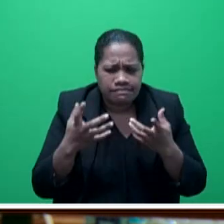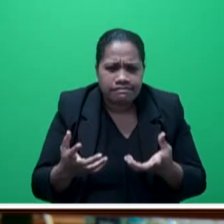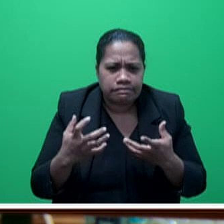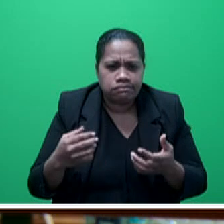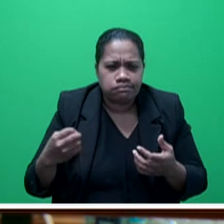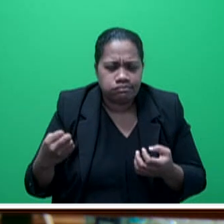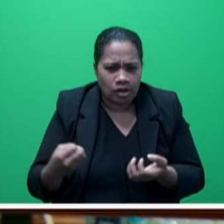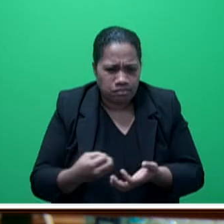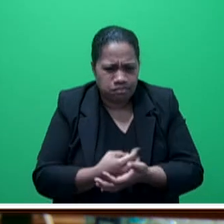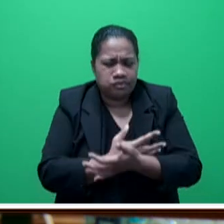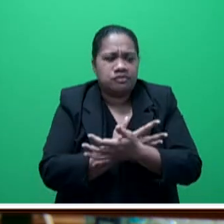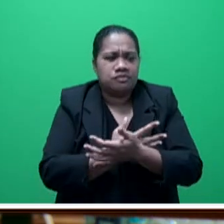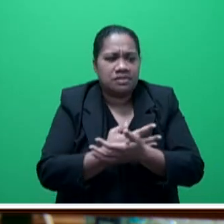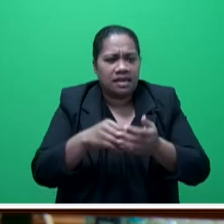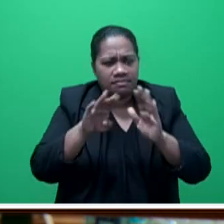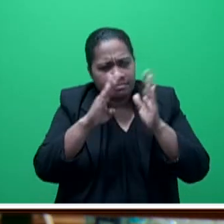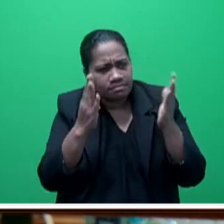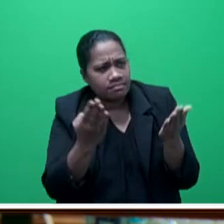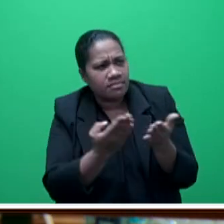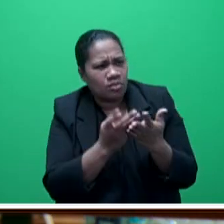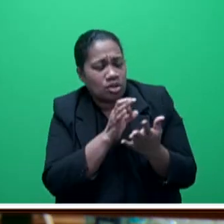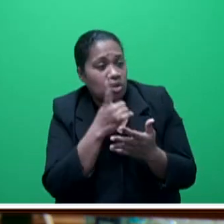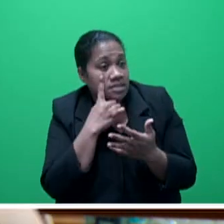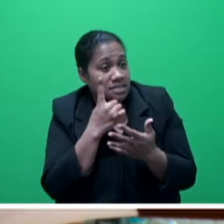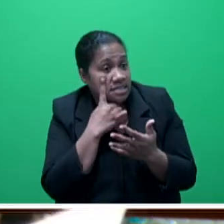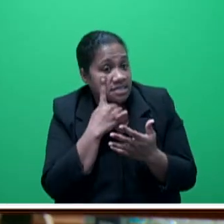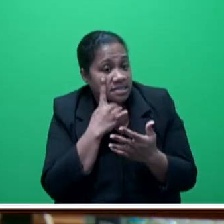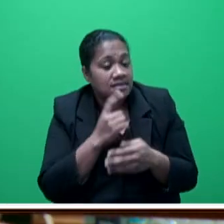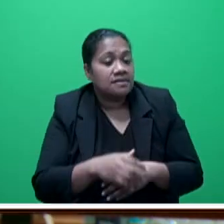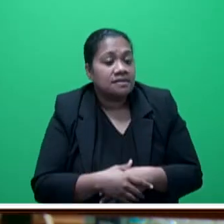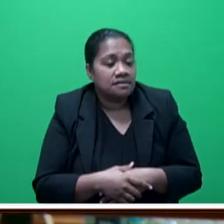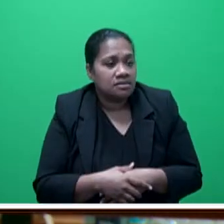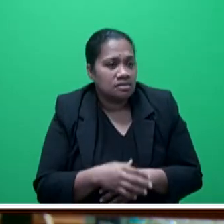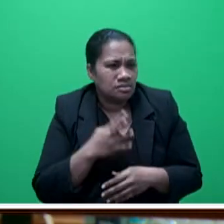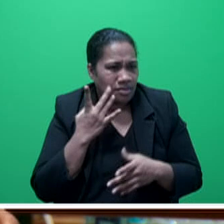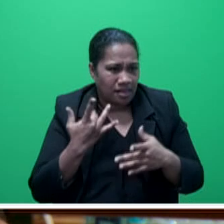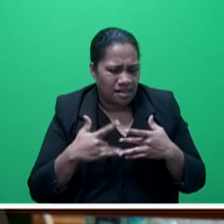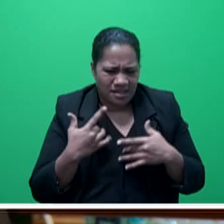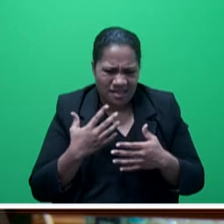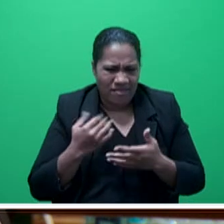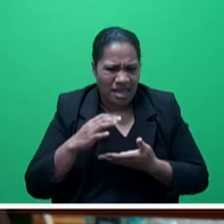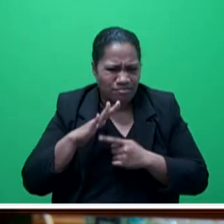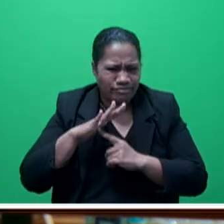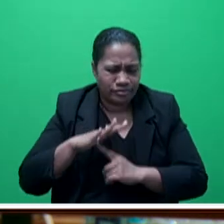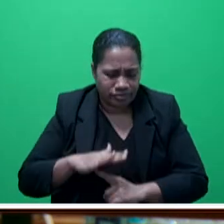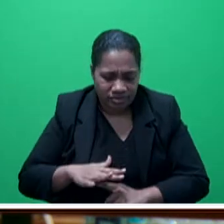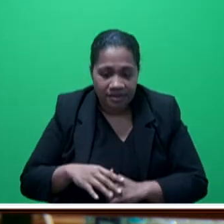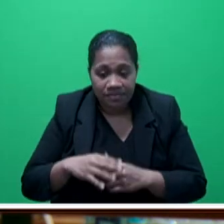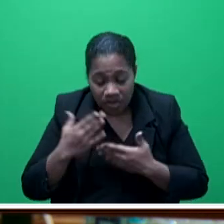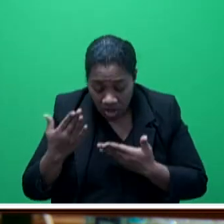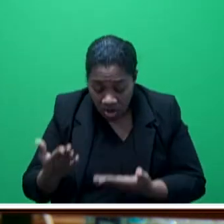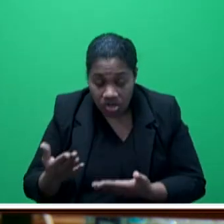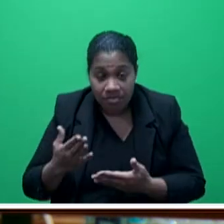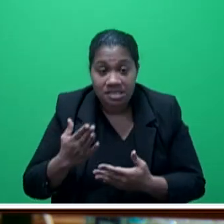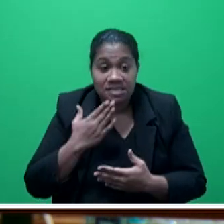a recession not seen since the 1930s Great Depression. Honorable Speaker said, globally